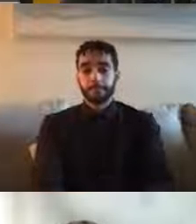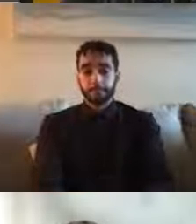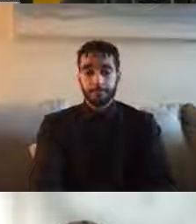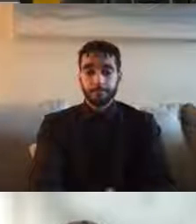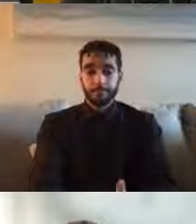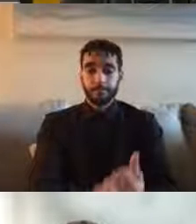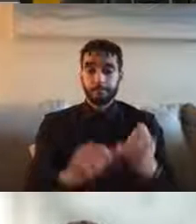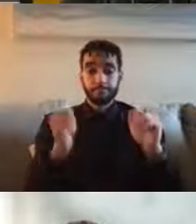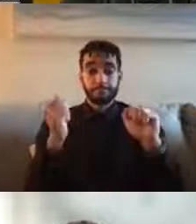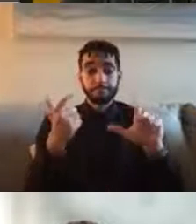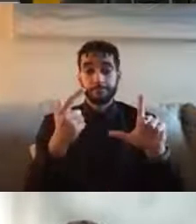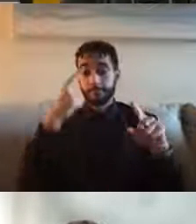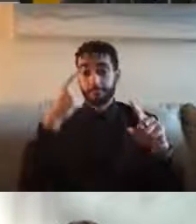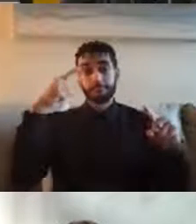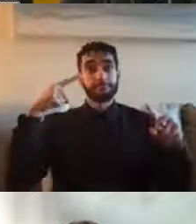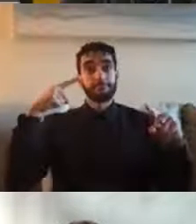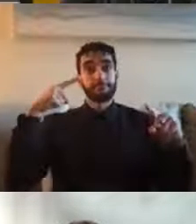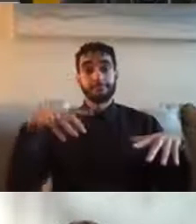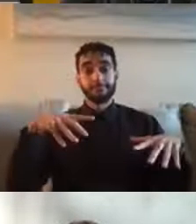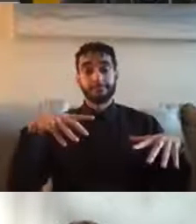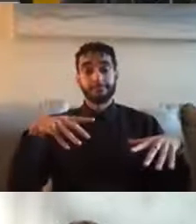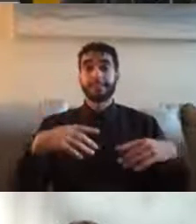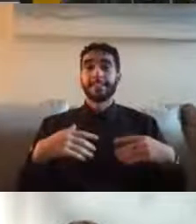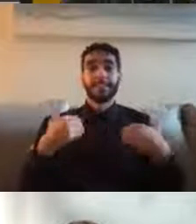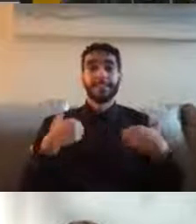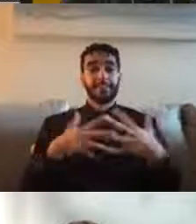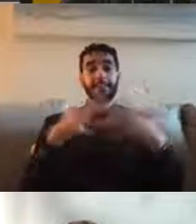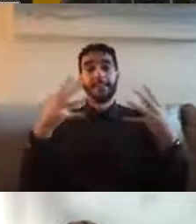We're all just stunned into silence by the amount of information